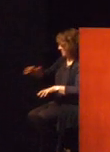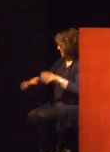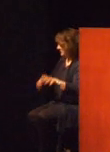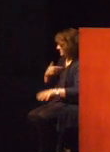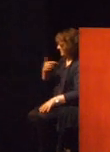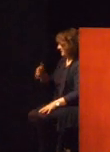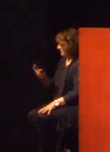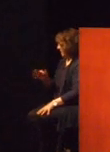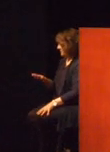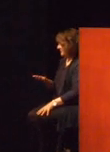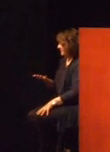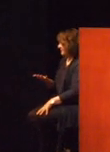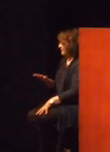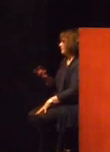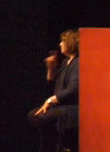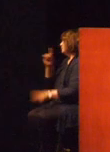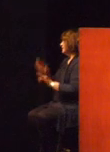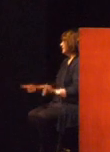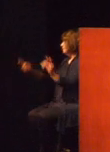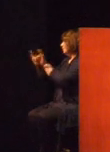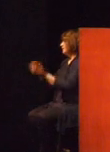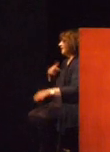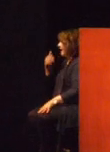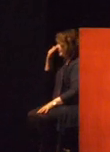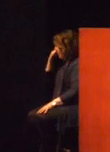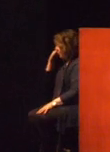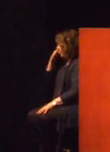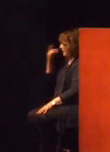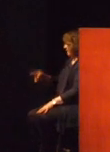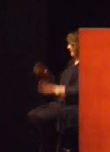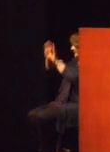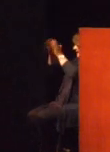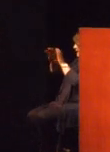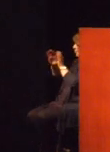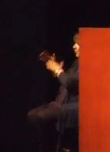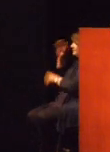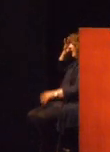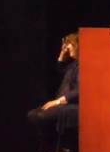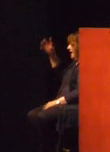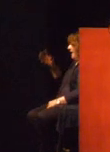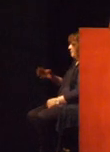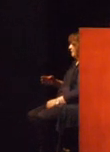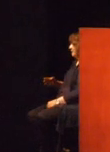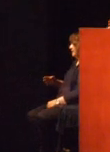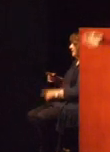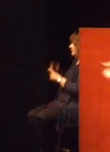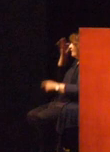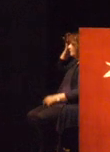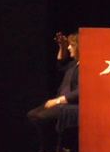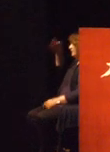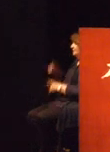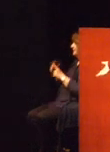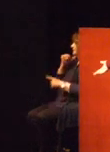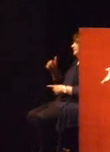that, you know, it's really important that I know that these categories are made up, that they're a fiction, and yet it doesn't